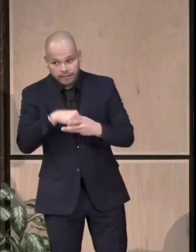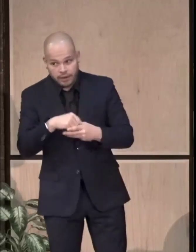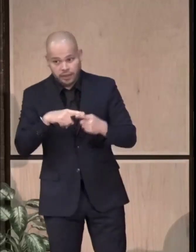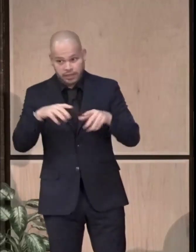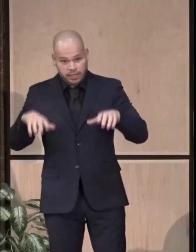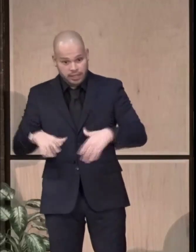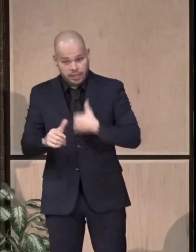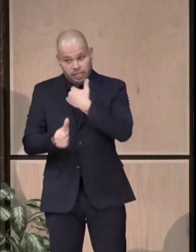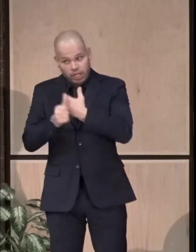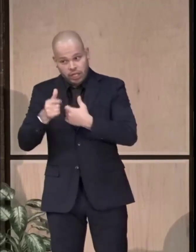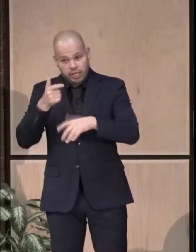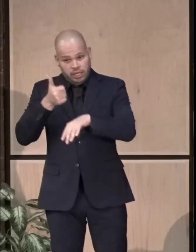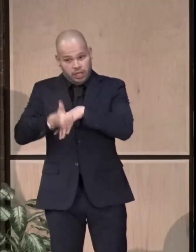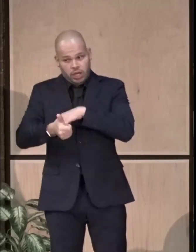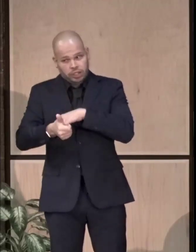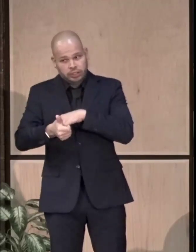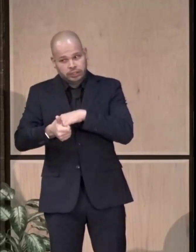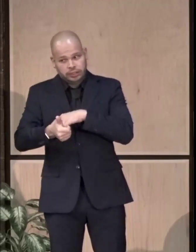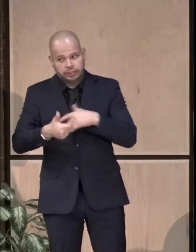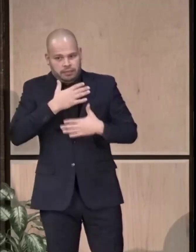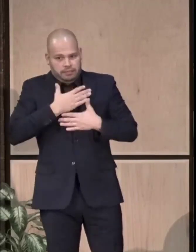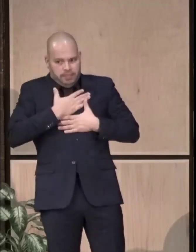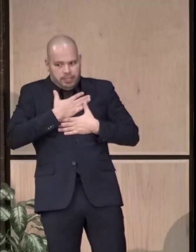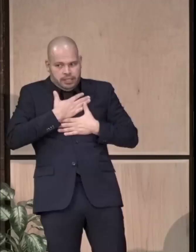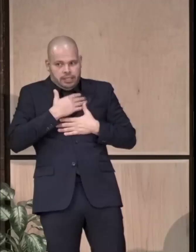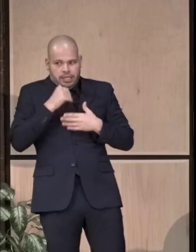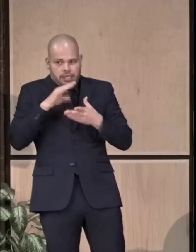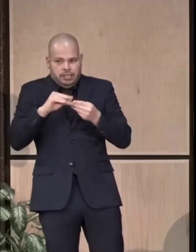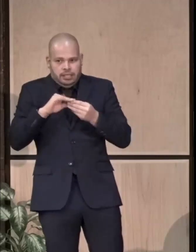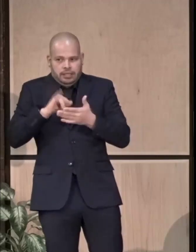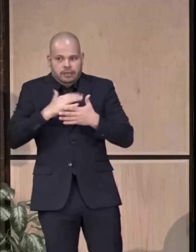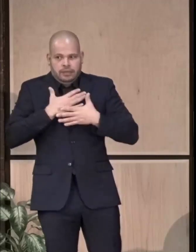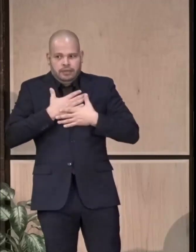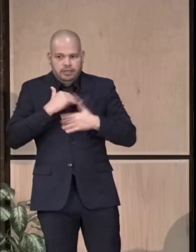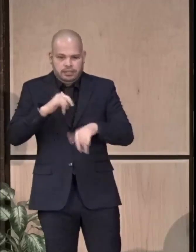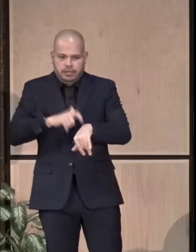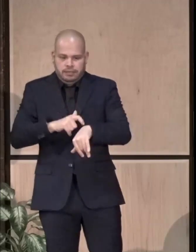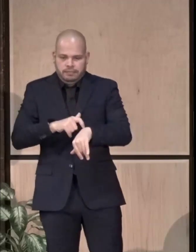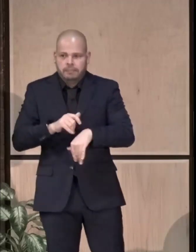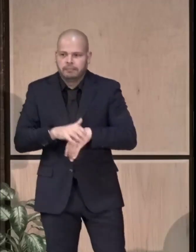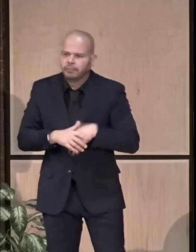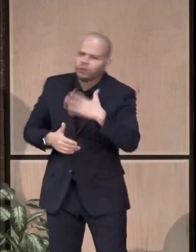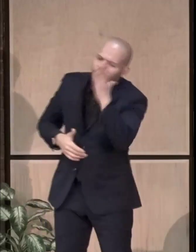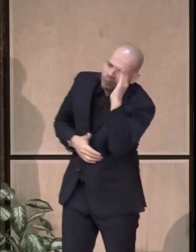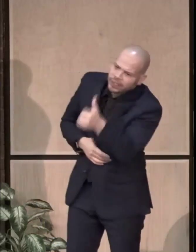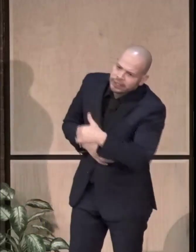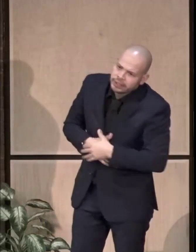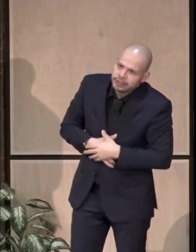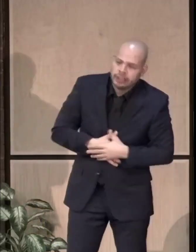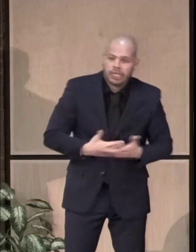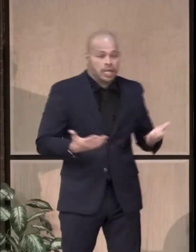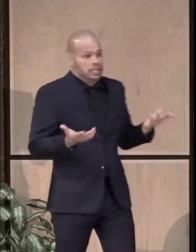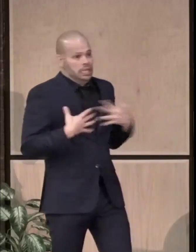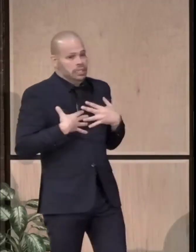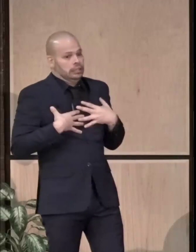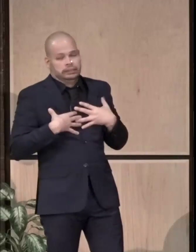time to pursue charges. So, why not though? I mean, because it was mainly, we were looking for a check